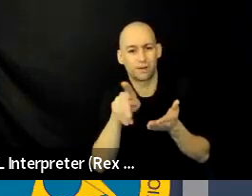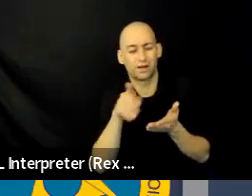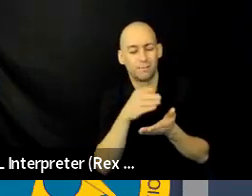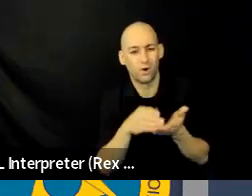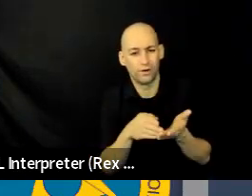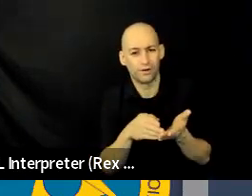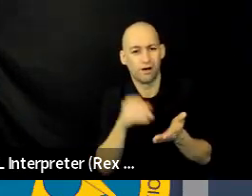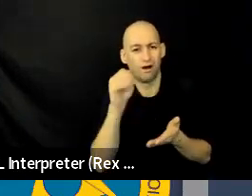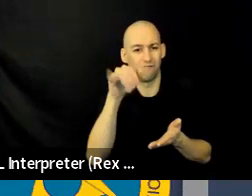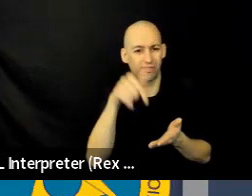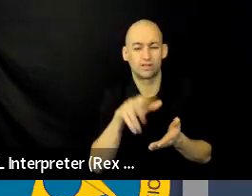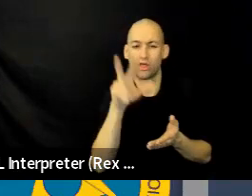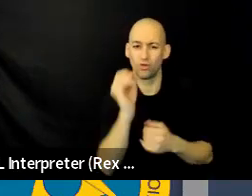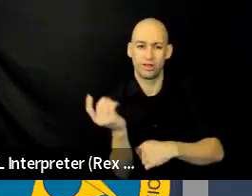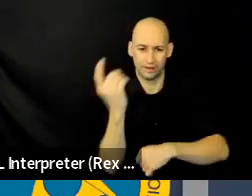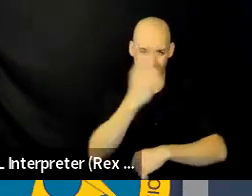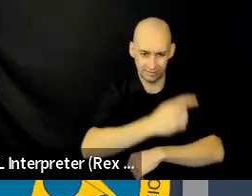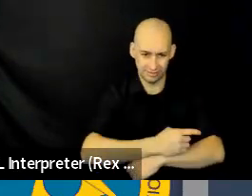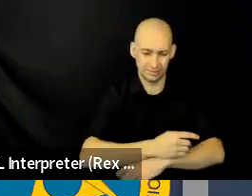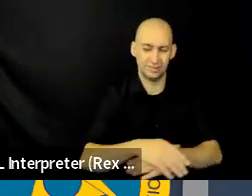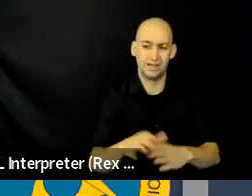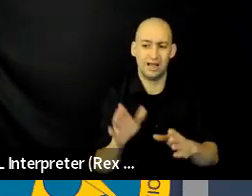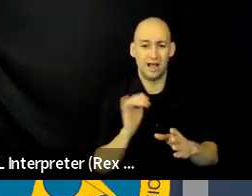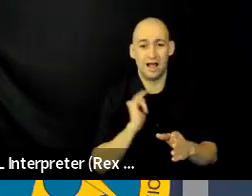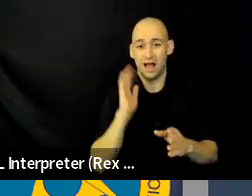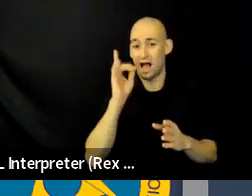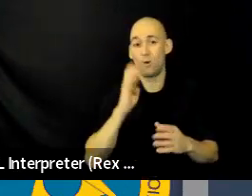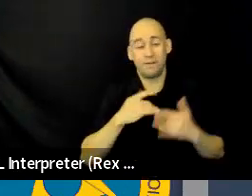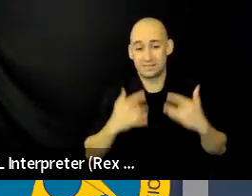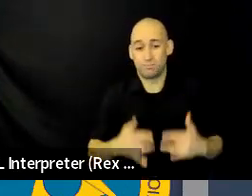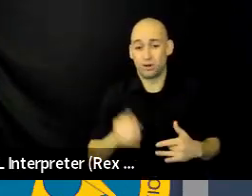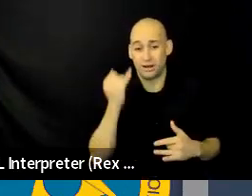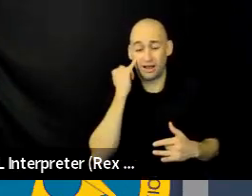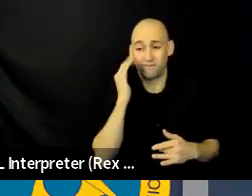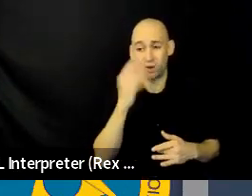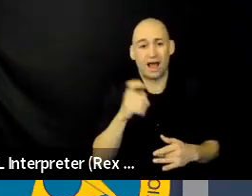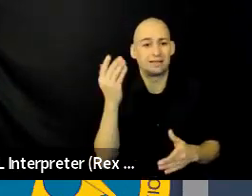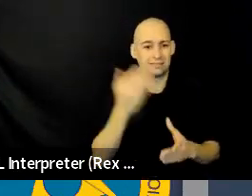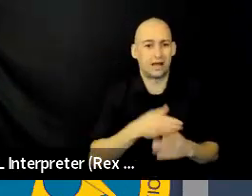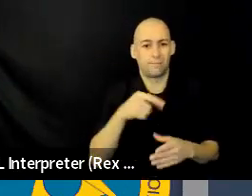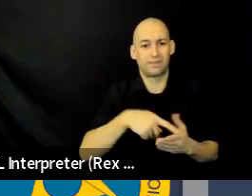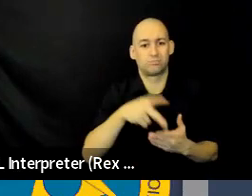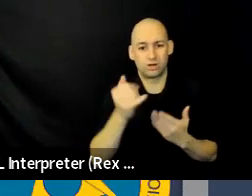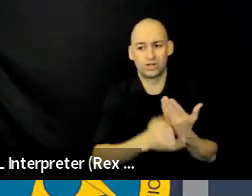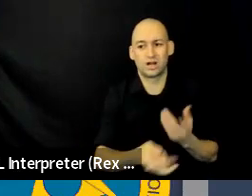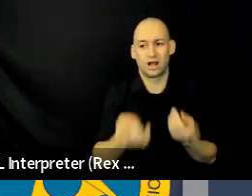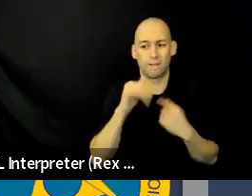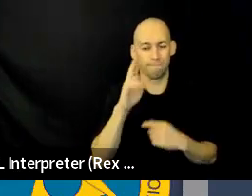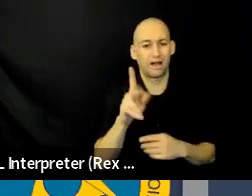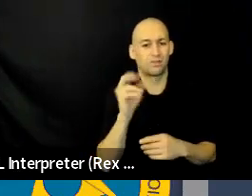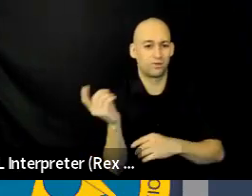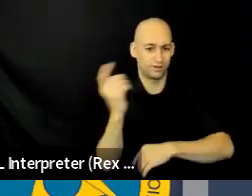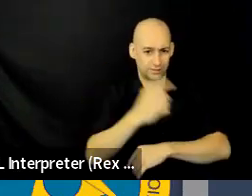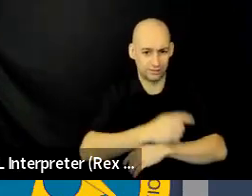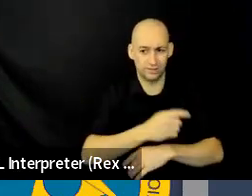If 30 days, I'd be disappointed if we had to stop this project and come back for 30 days. That's 30 days